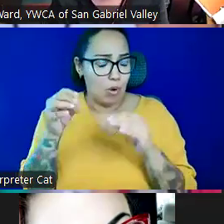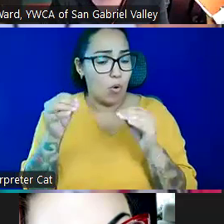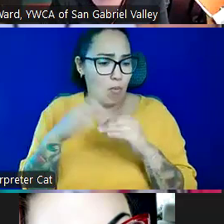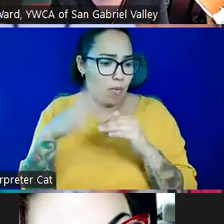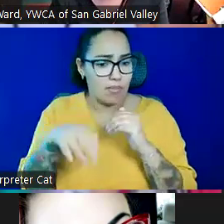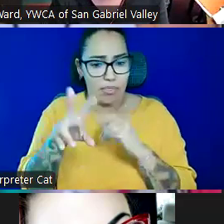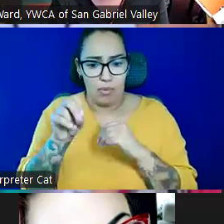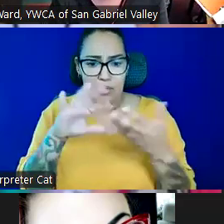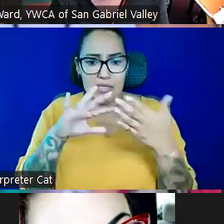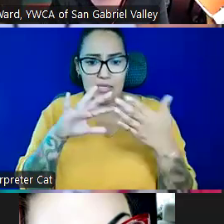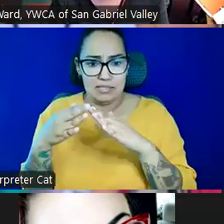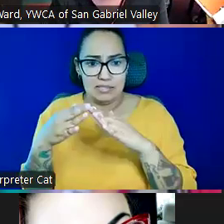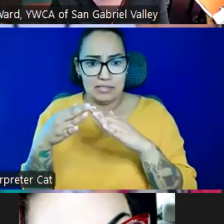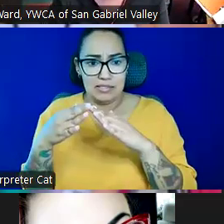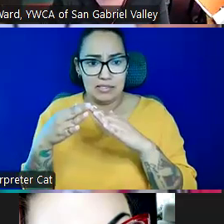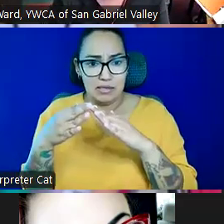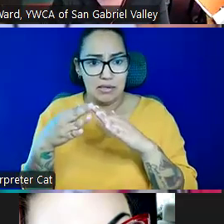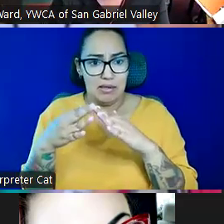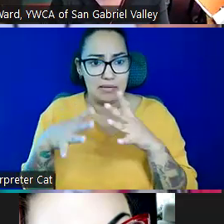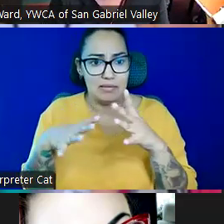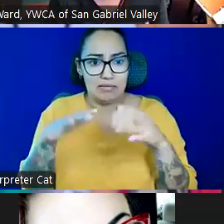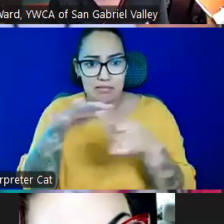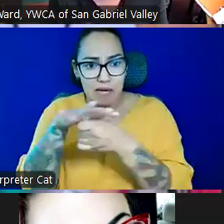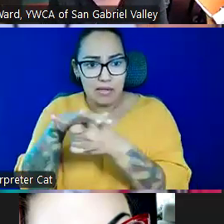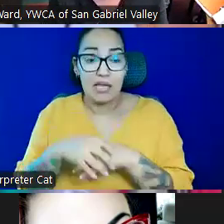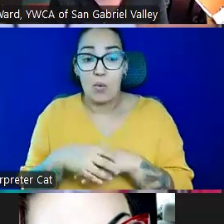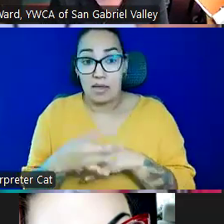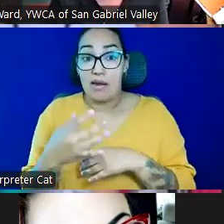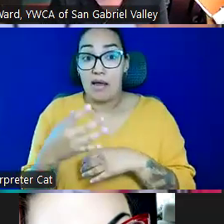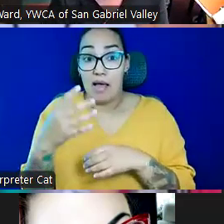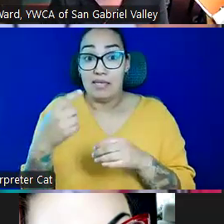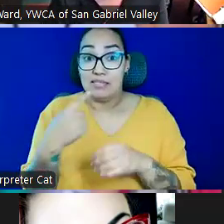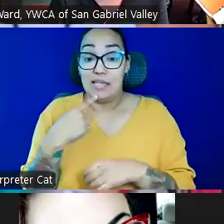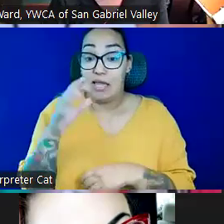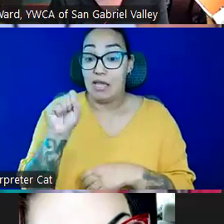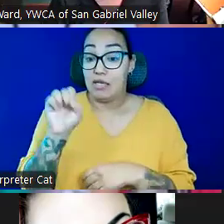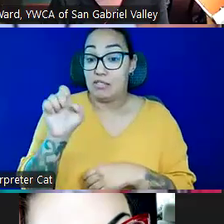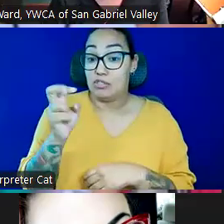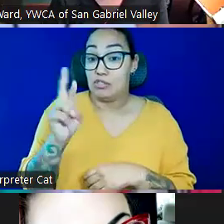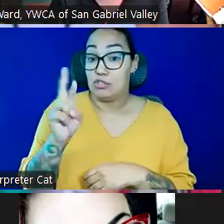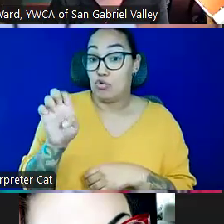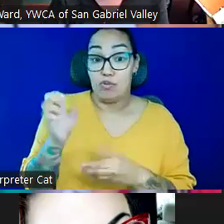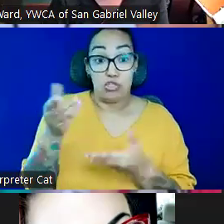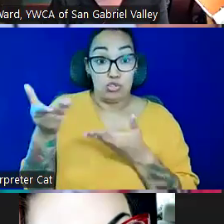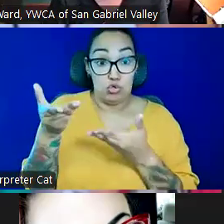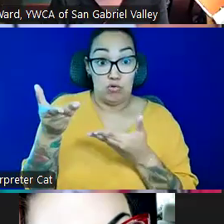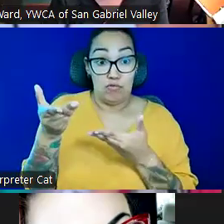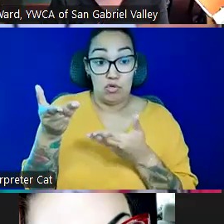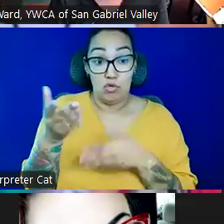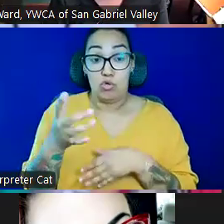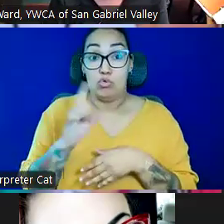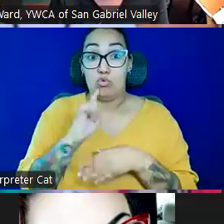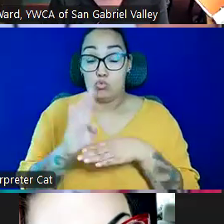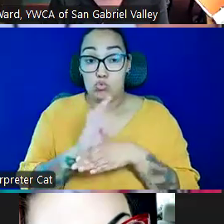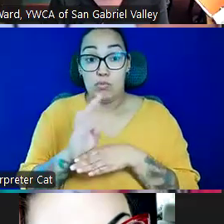cities and municipalities. And when I mean serve, we have actual